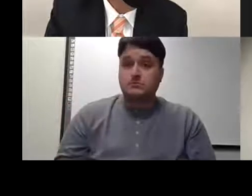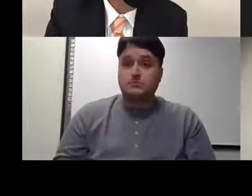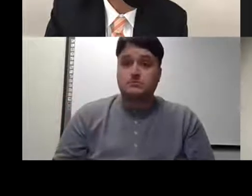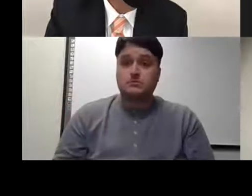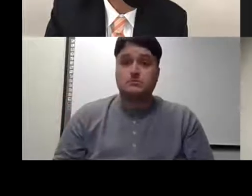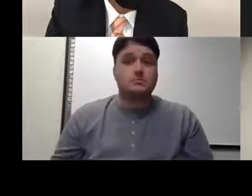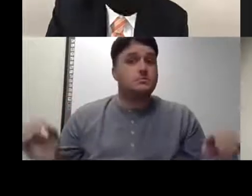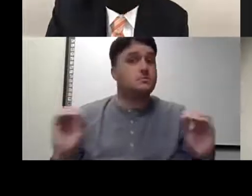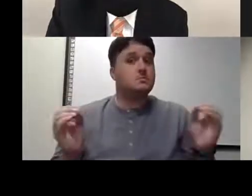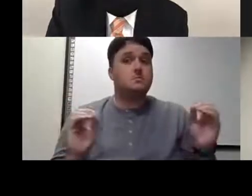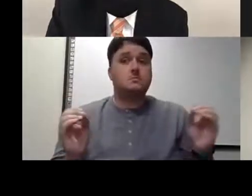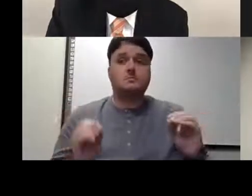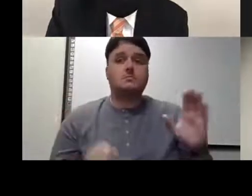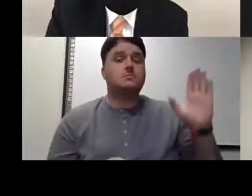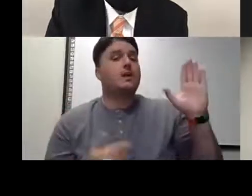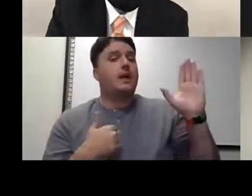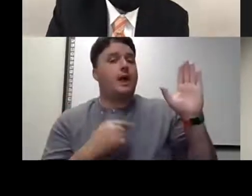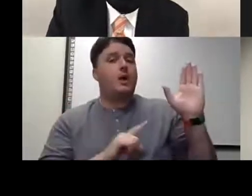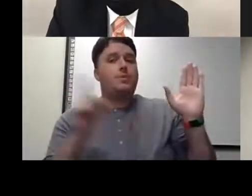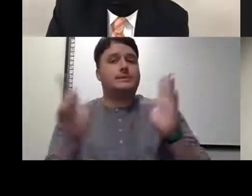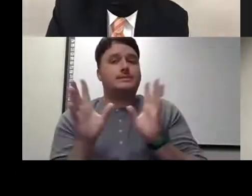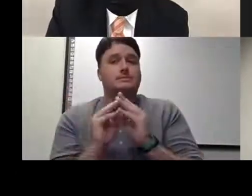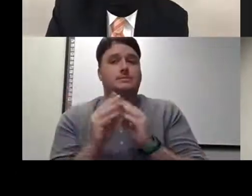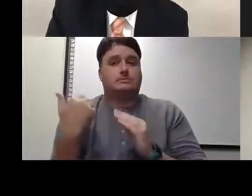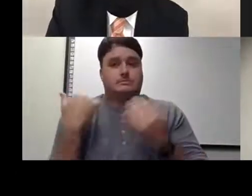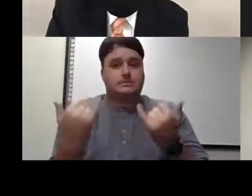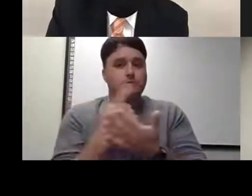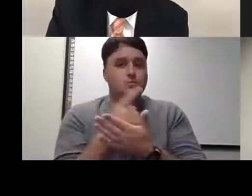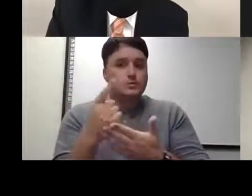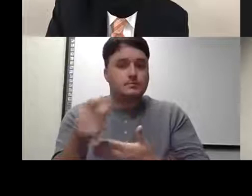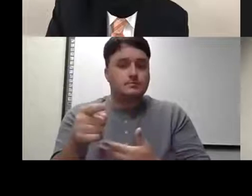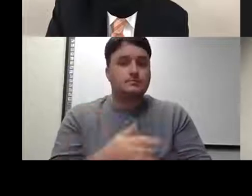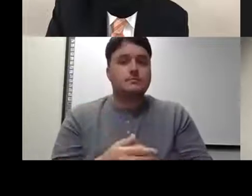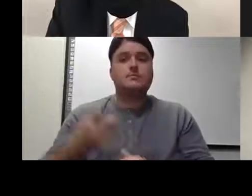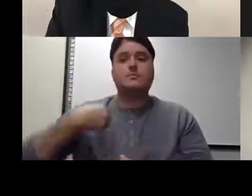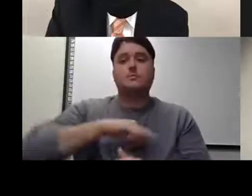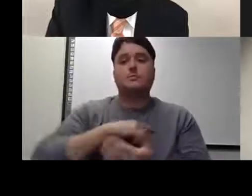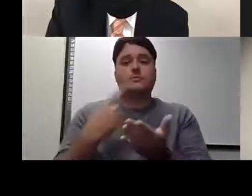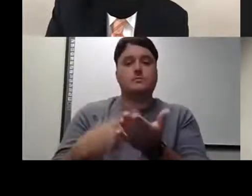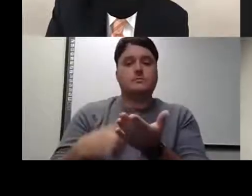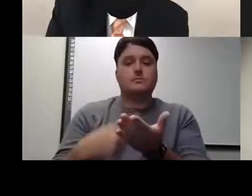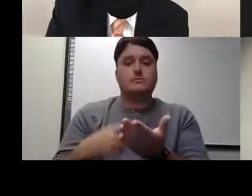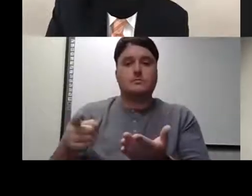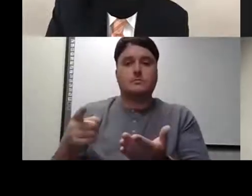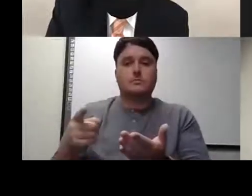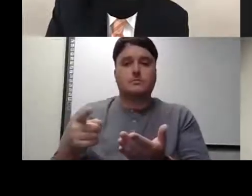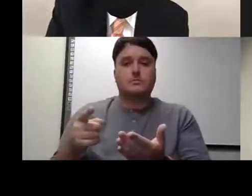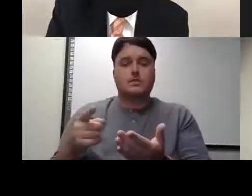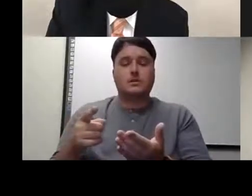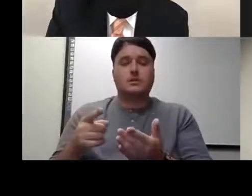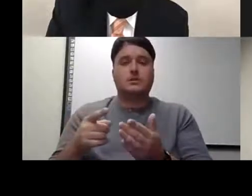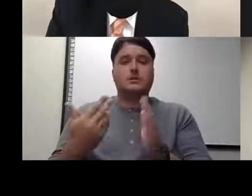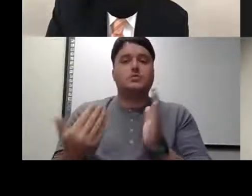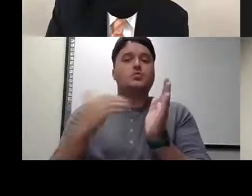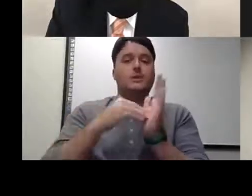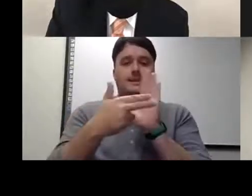No? I went to the DLAC meeting, it was this week, and we talked about what is reclassification,